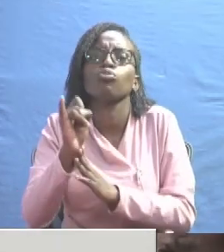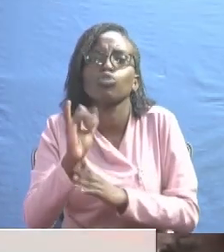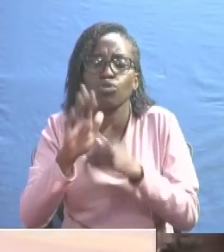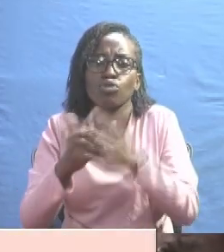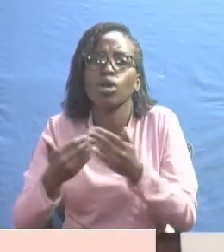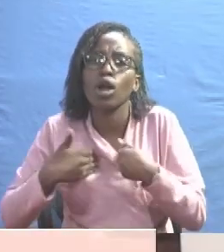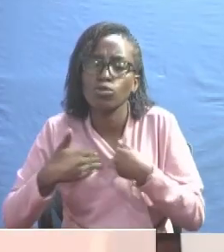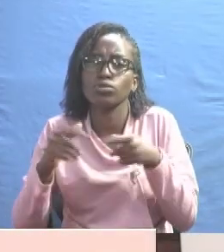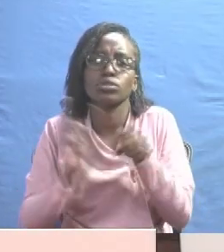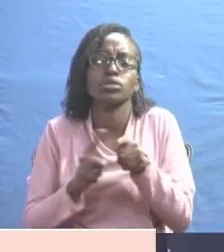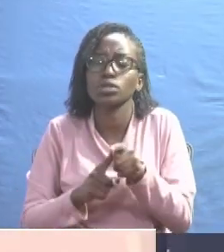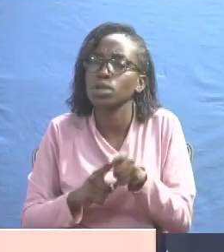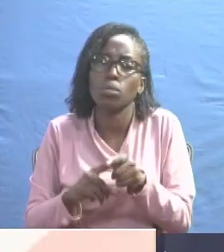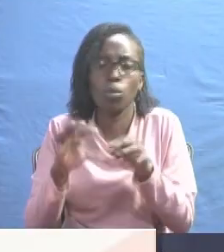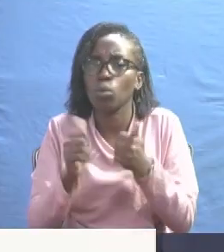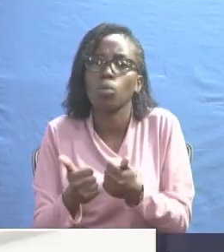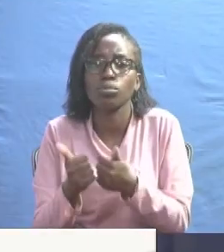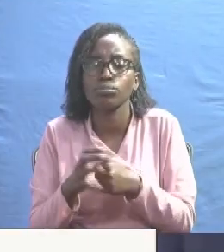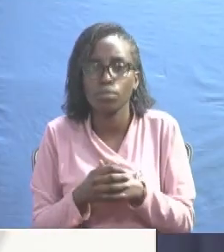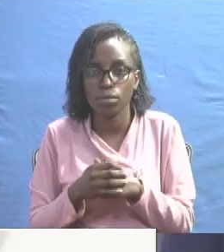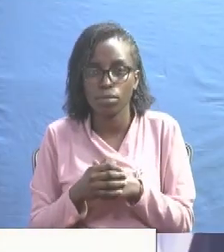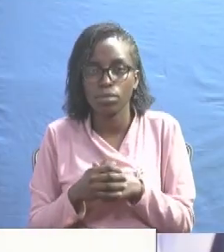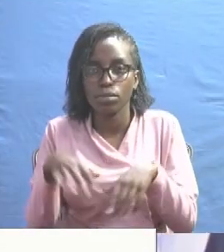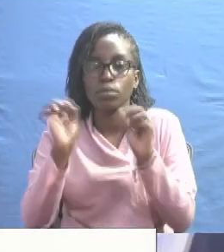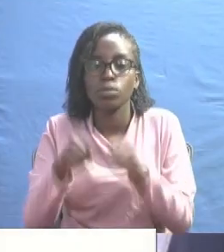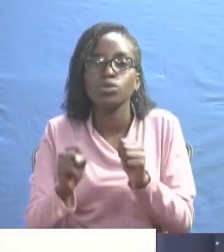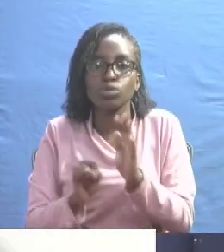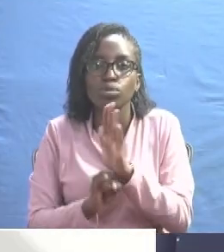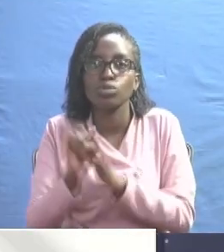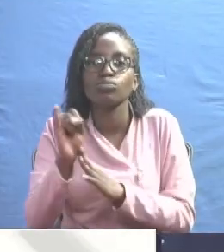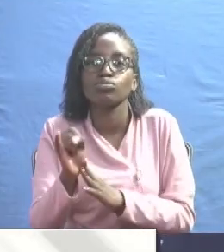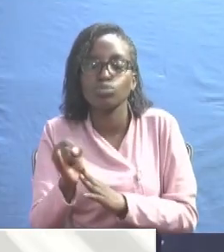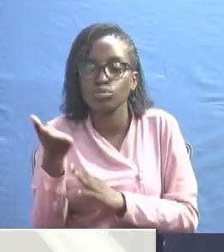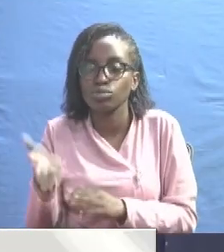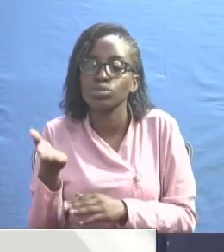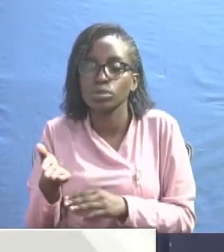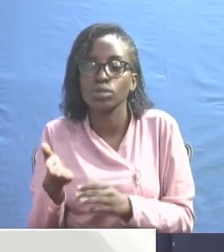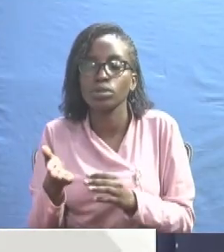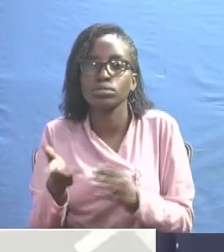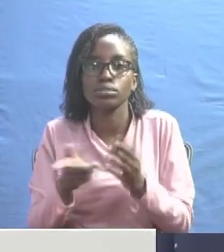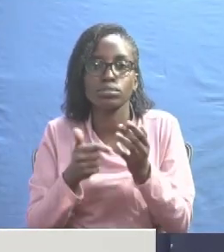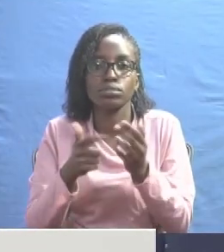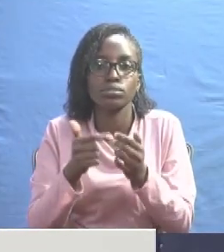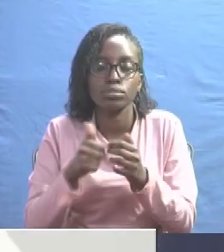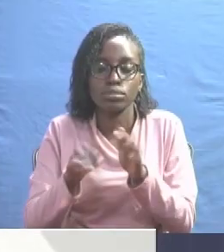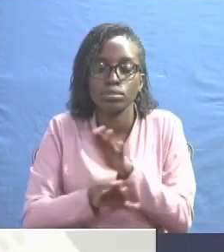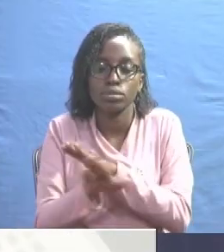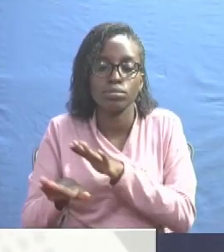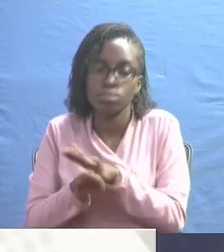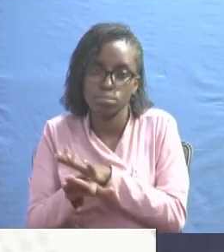for efficiency. To be able to increase the production in the areas that are cultivated, one, we must mechanize for